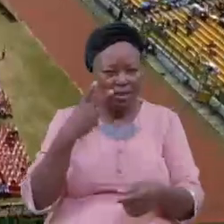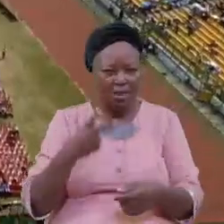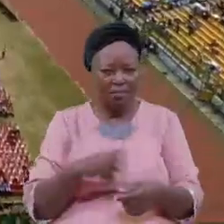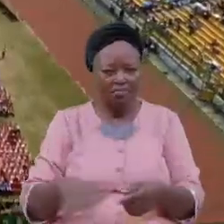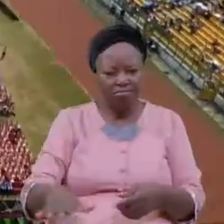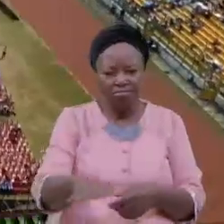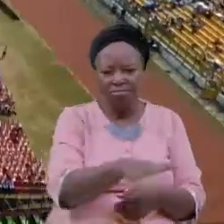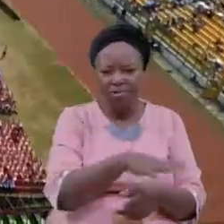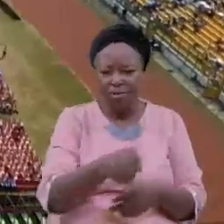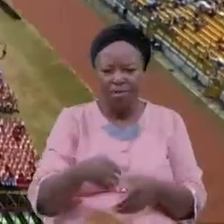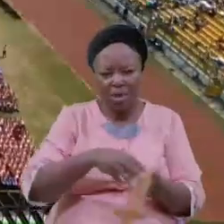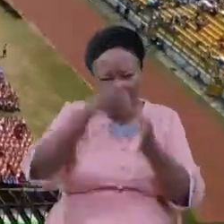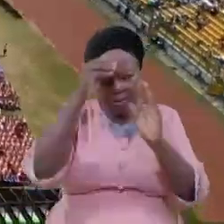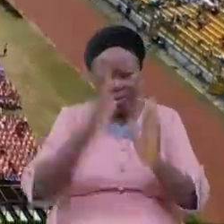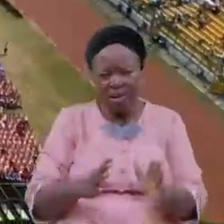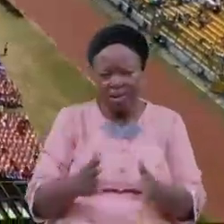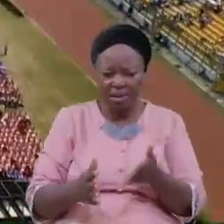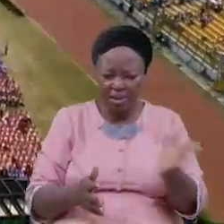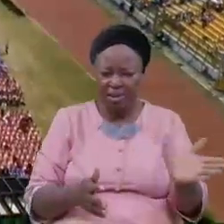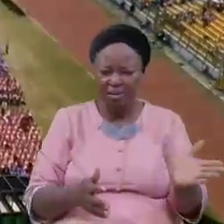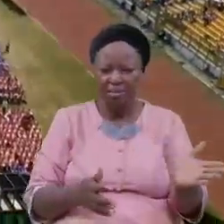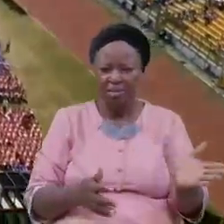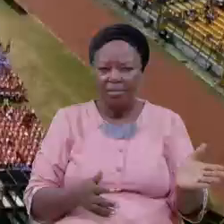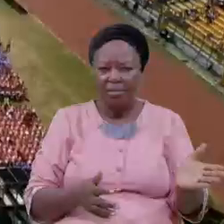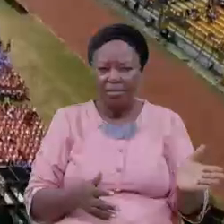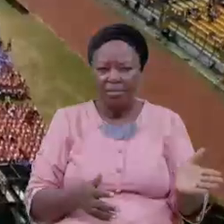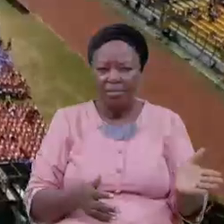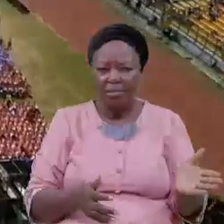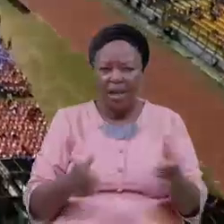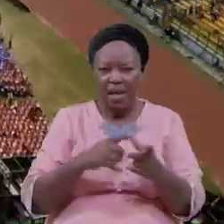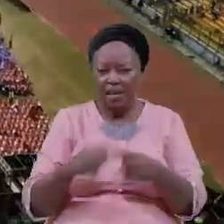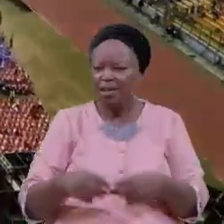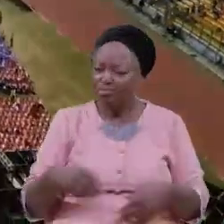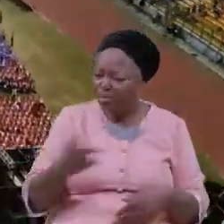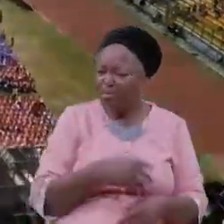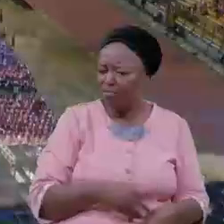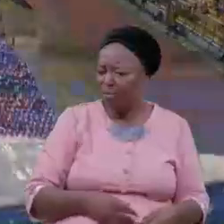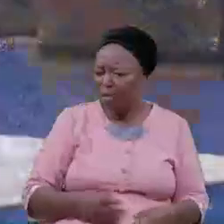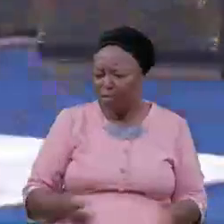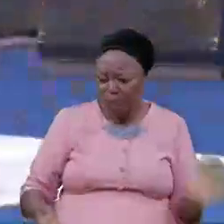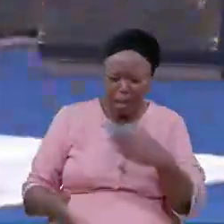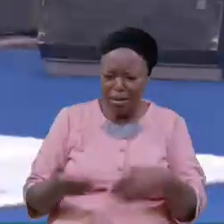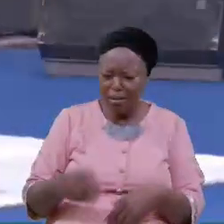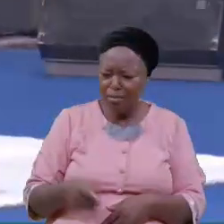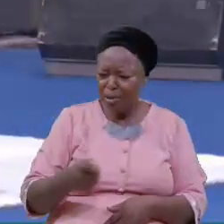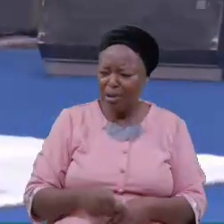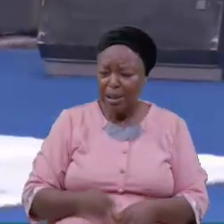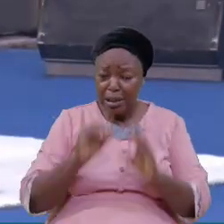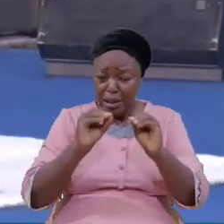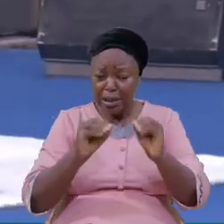are on the side. They say, give it to him. Teach him a